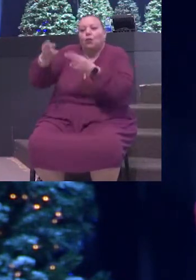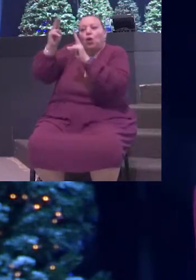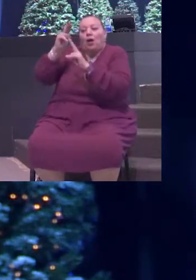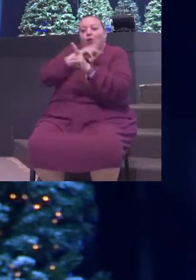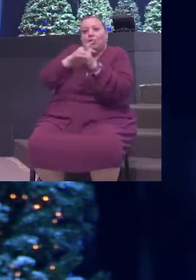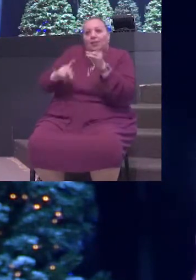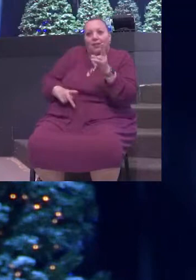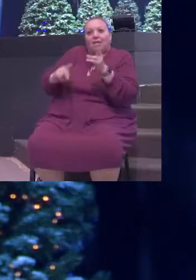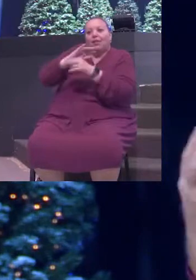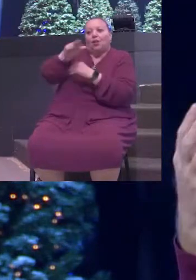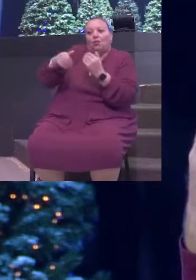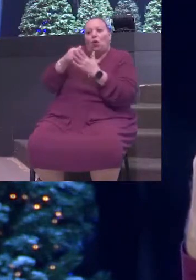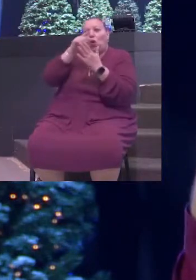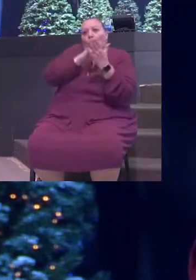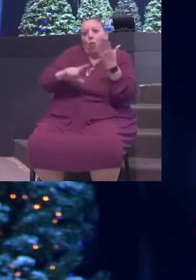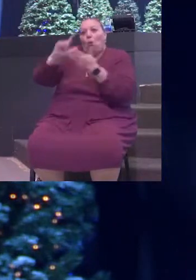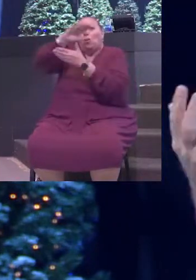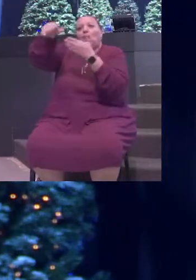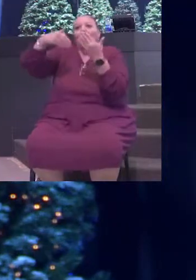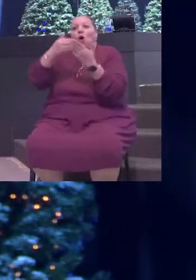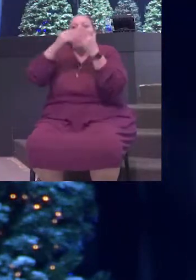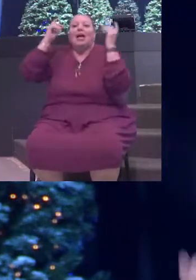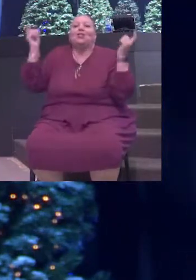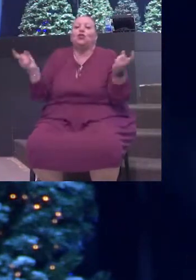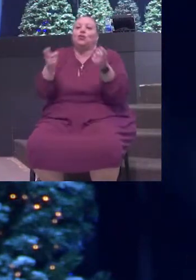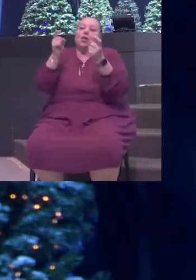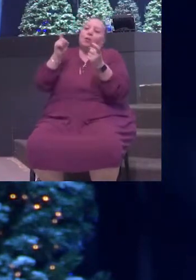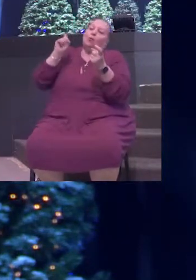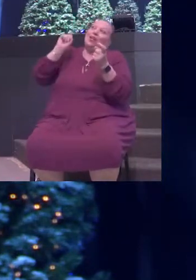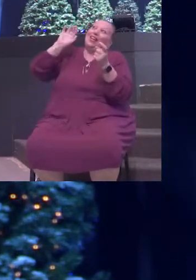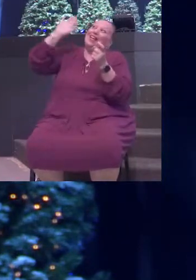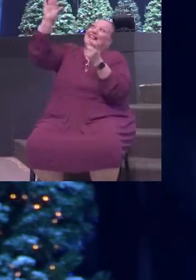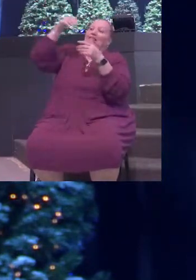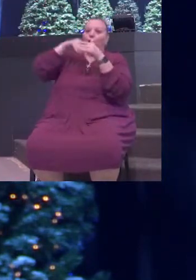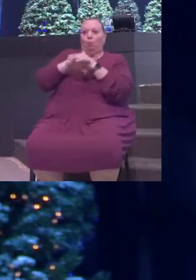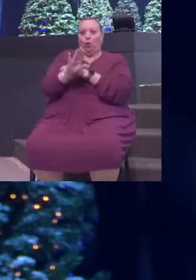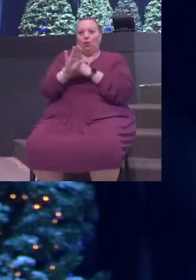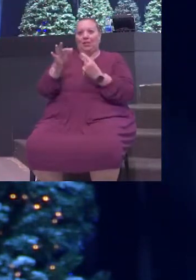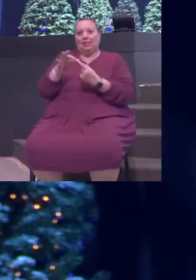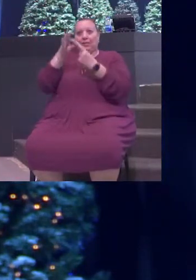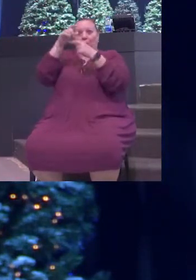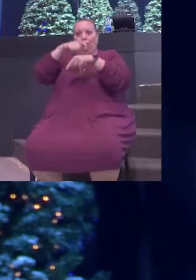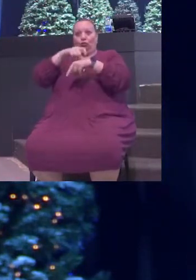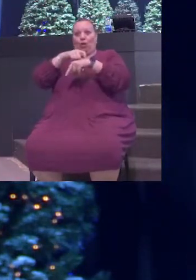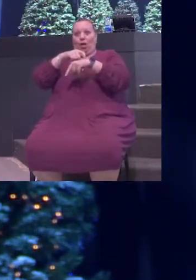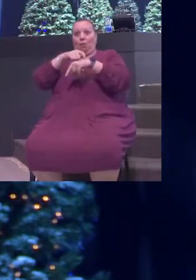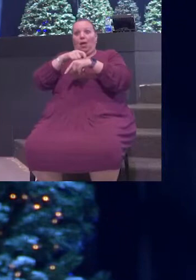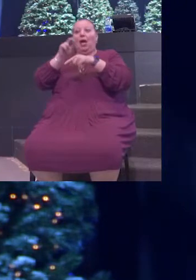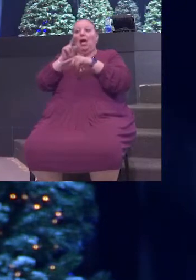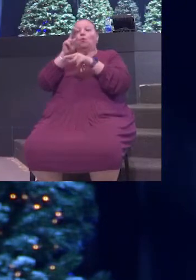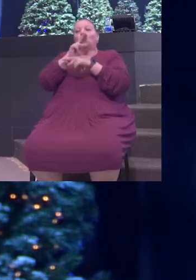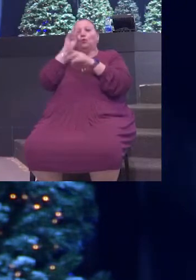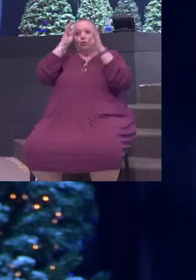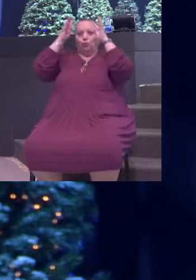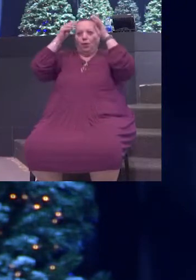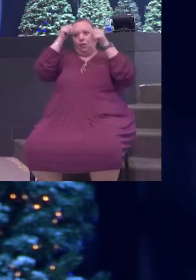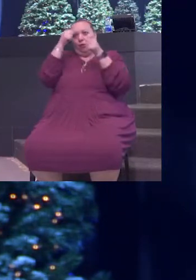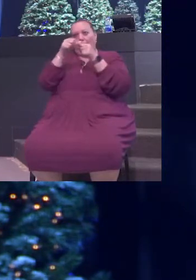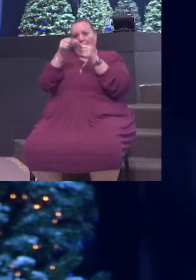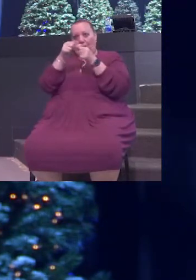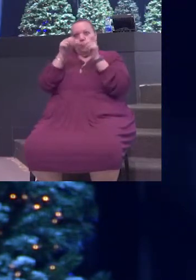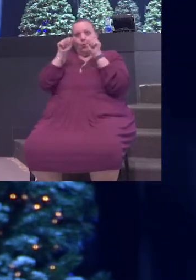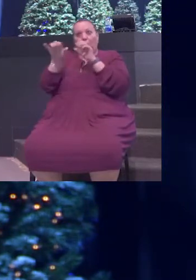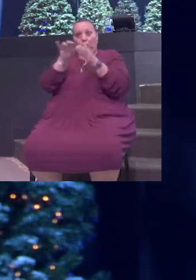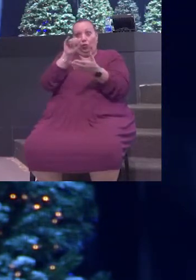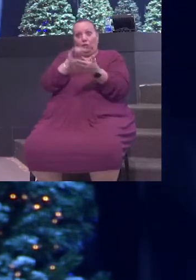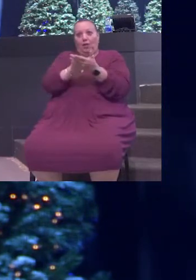the King of Kings, the Lord of Lords, that they're celebrating his birth, and it's a special time And we use creative reminders to be able to do